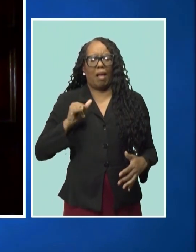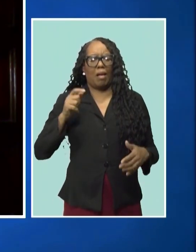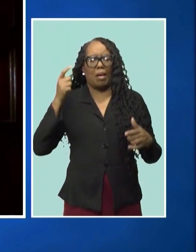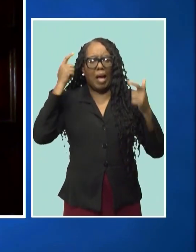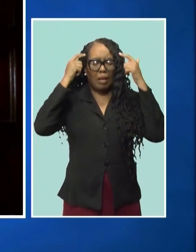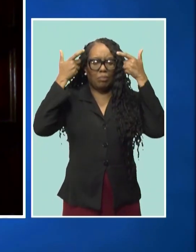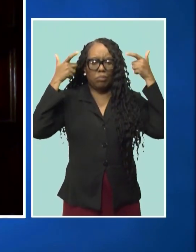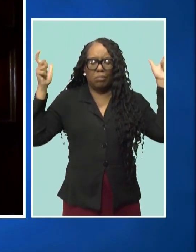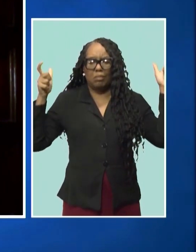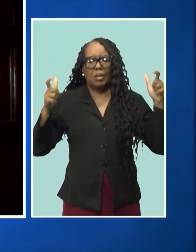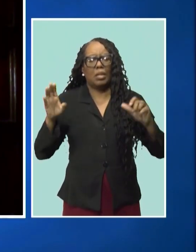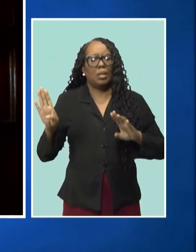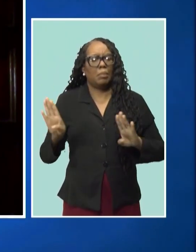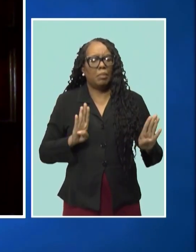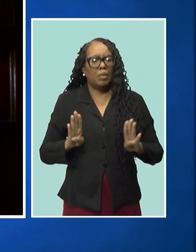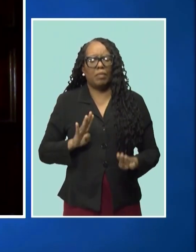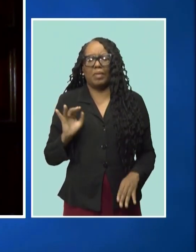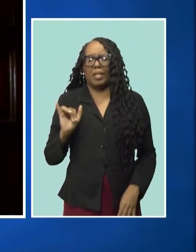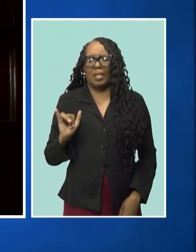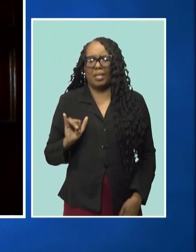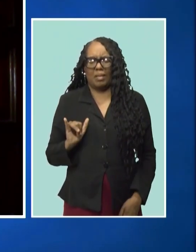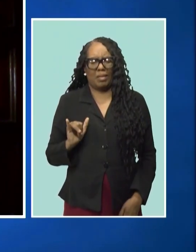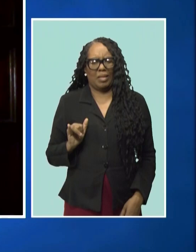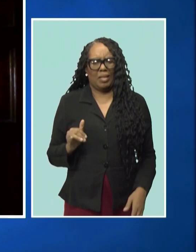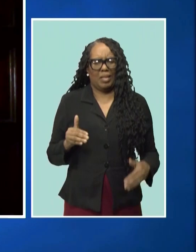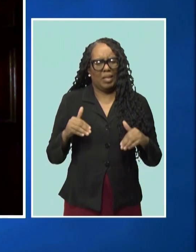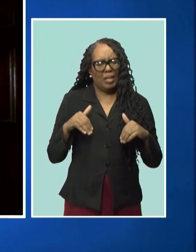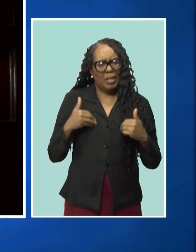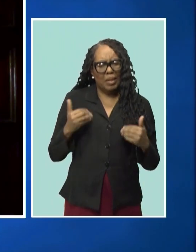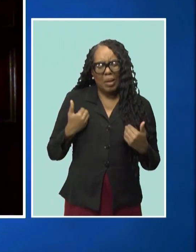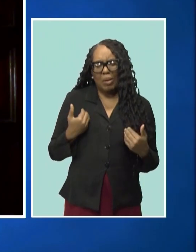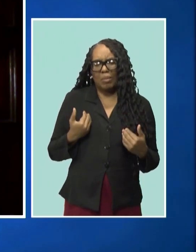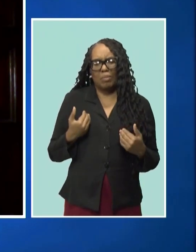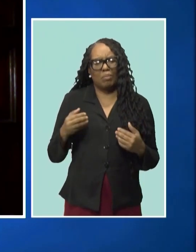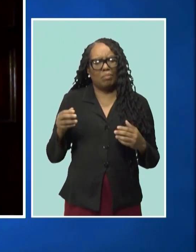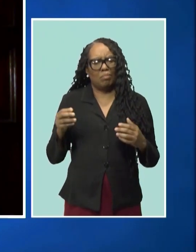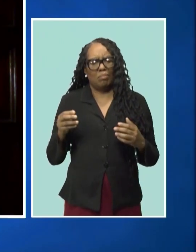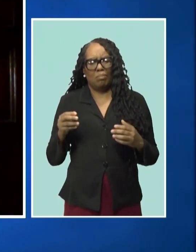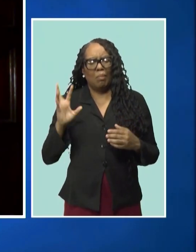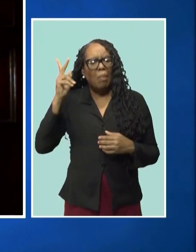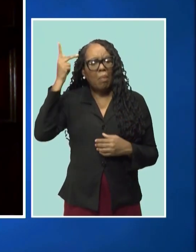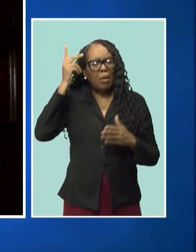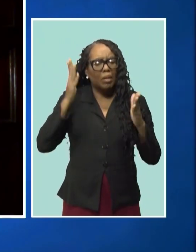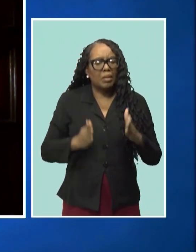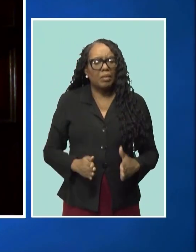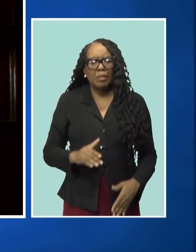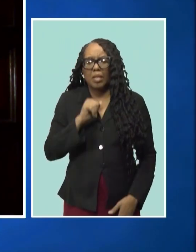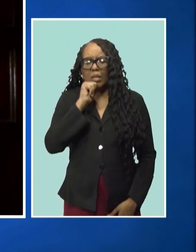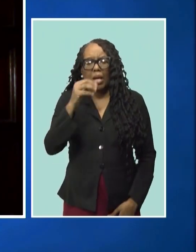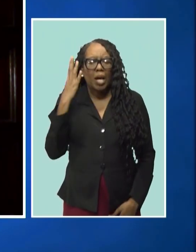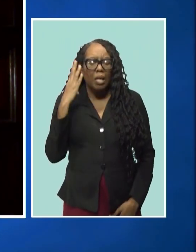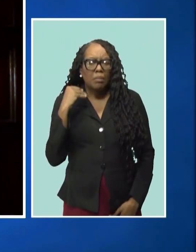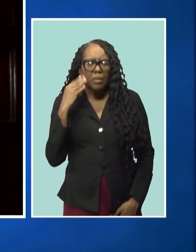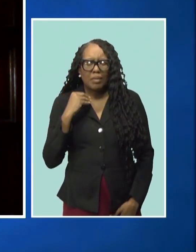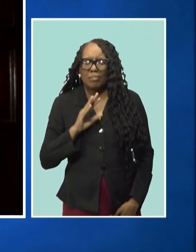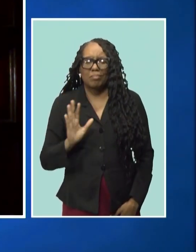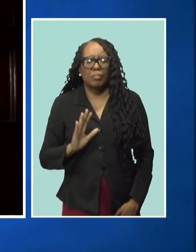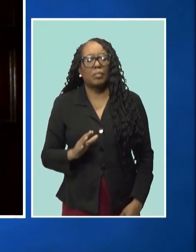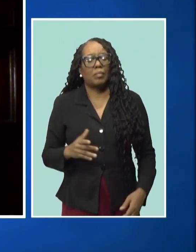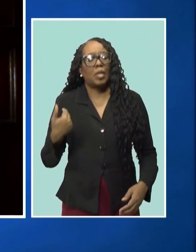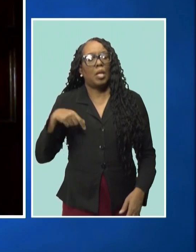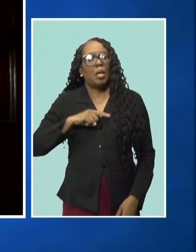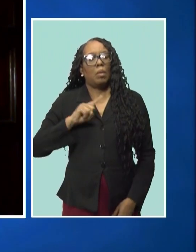like rookies in this in the politics of Barbados. Barbados needs vibrant